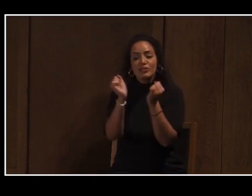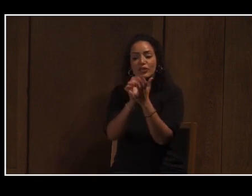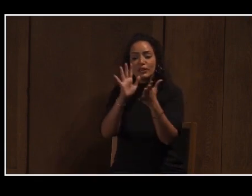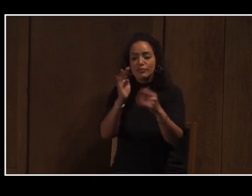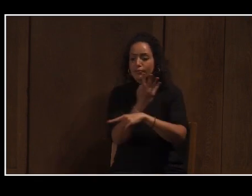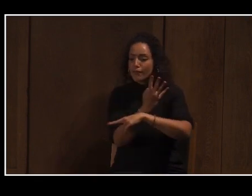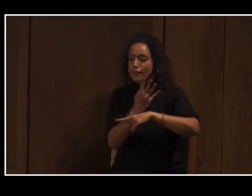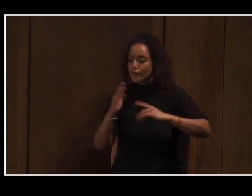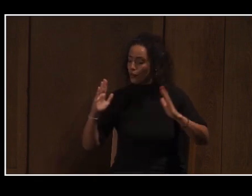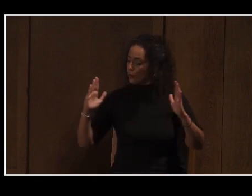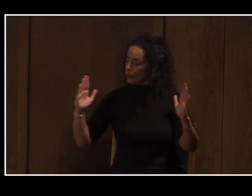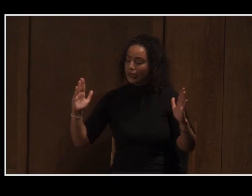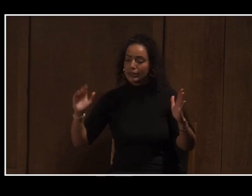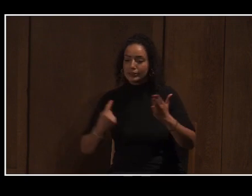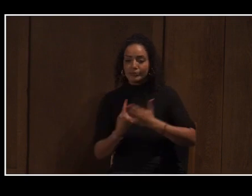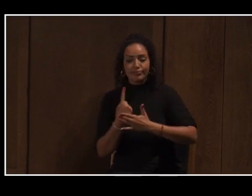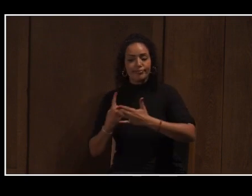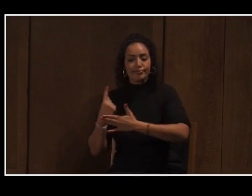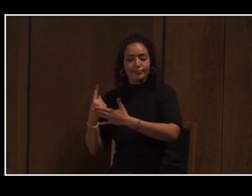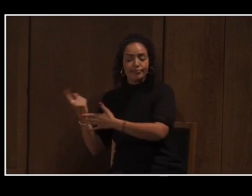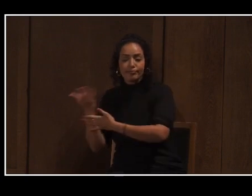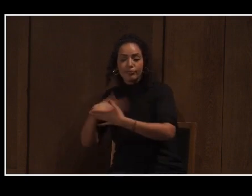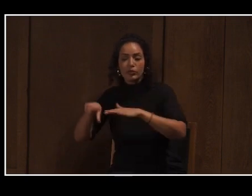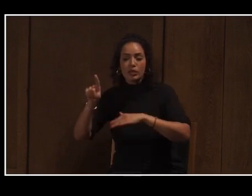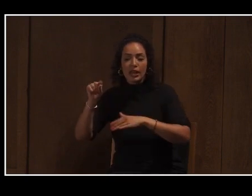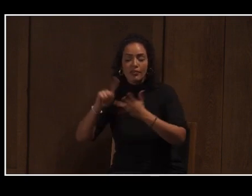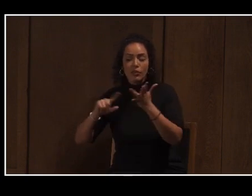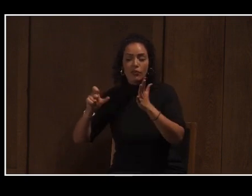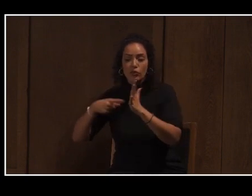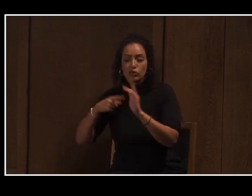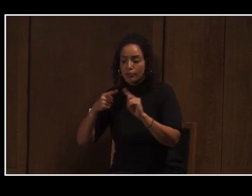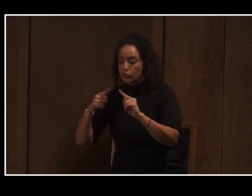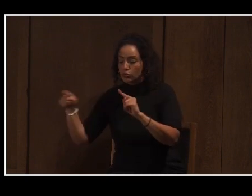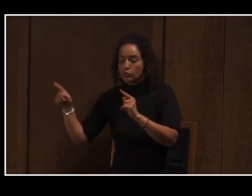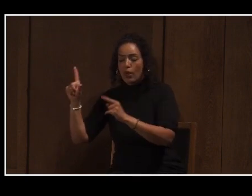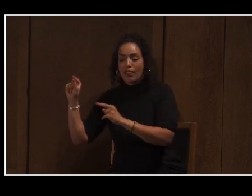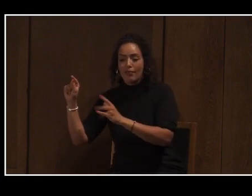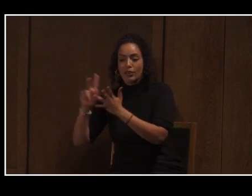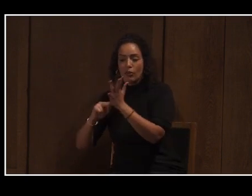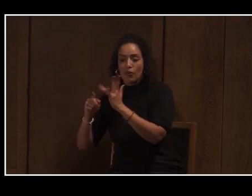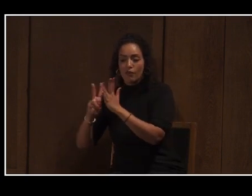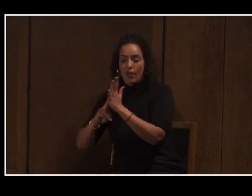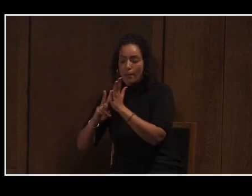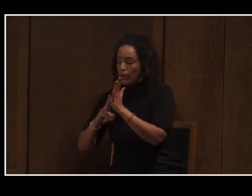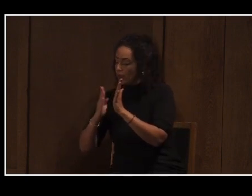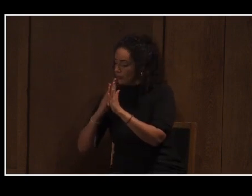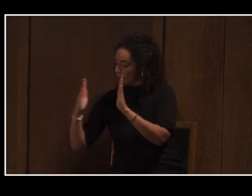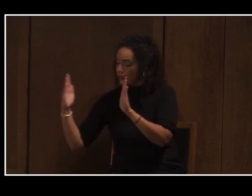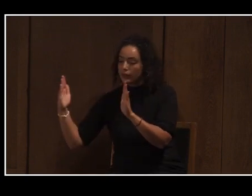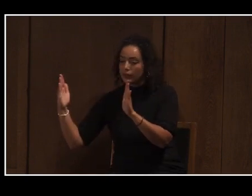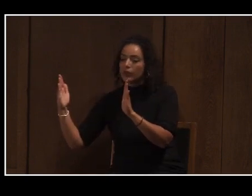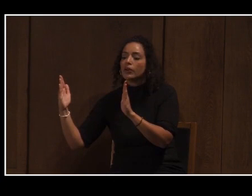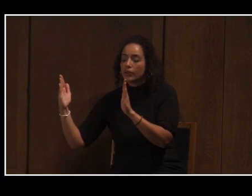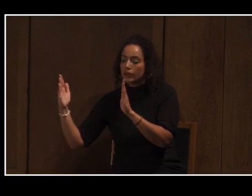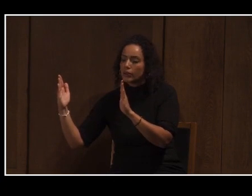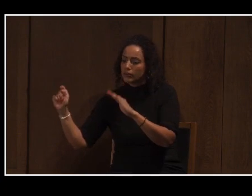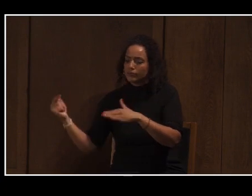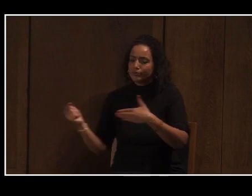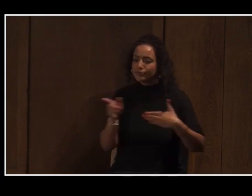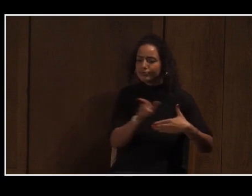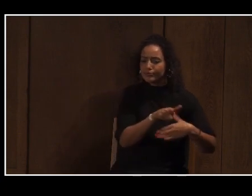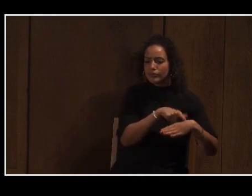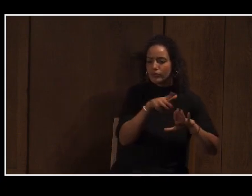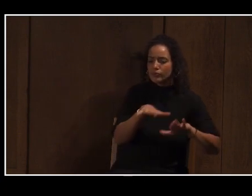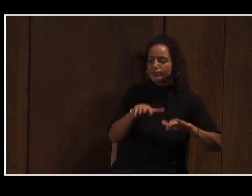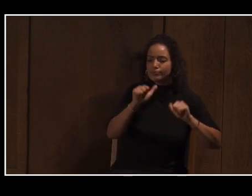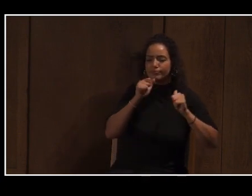4-week Pan-London festival from the 11th of October to the 11th of November. We began this year exploring the potential of